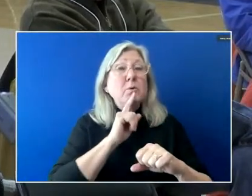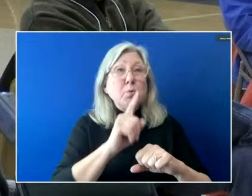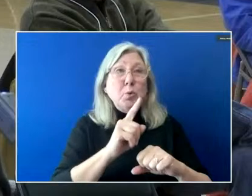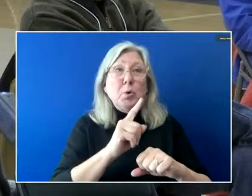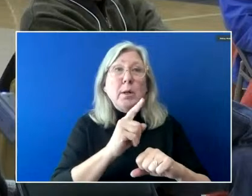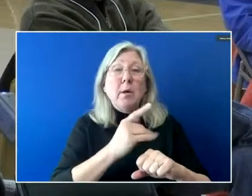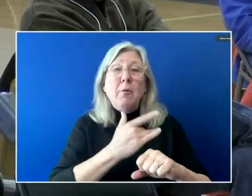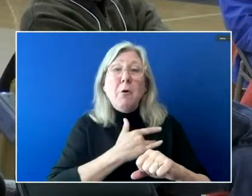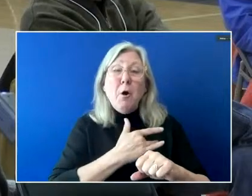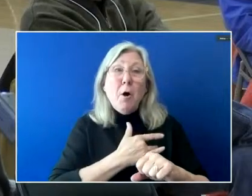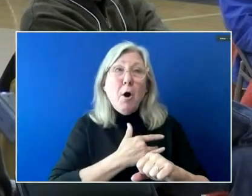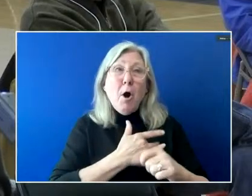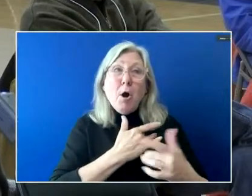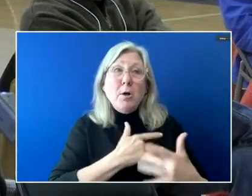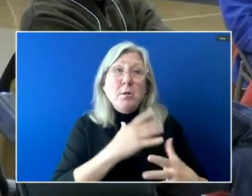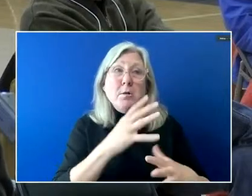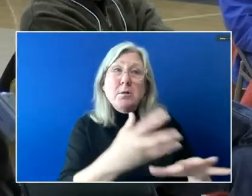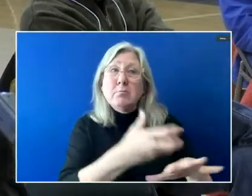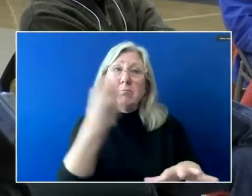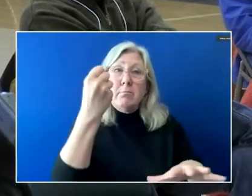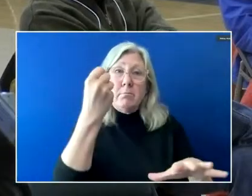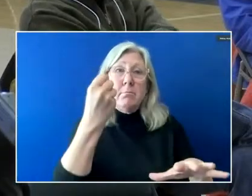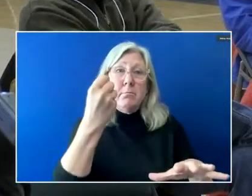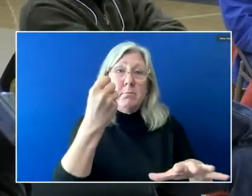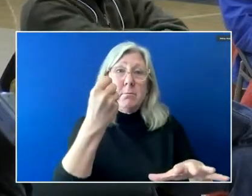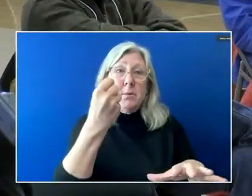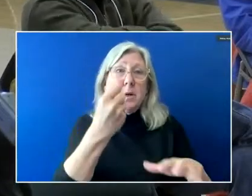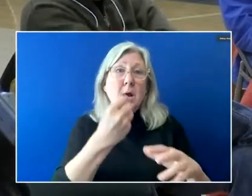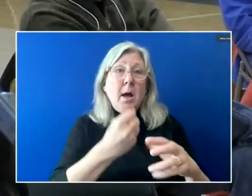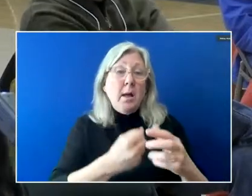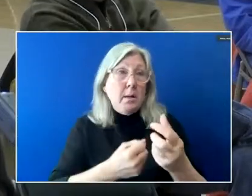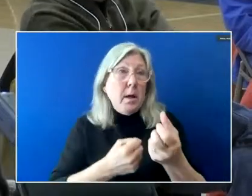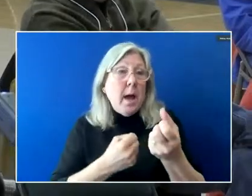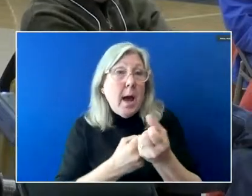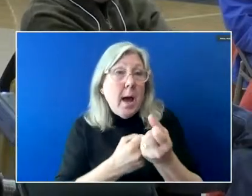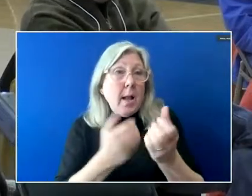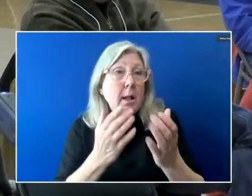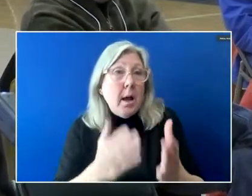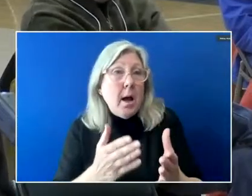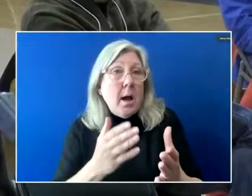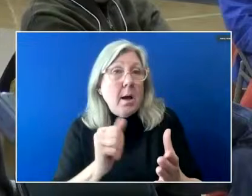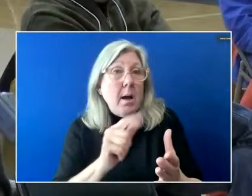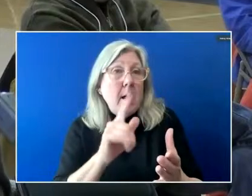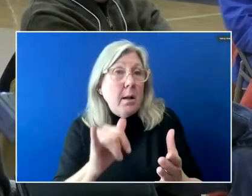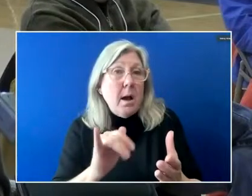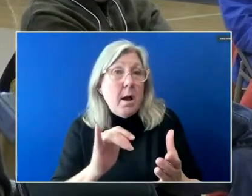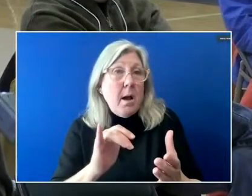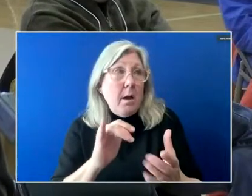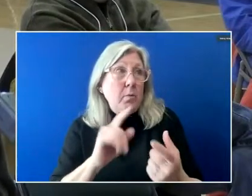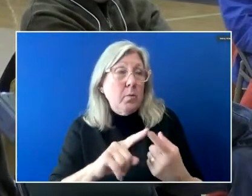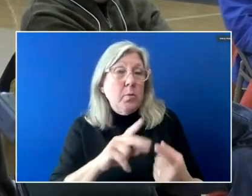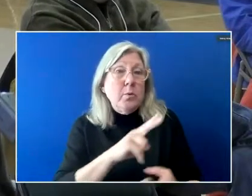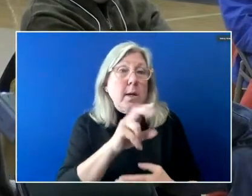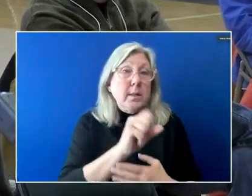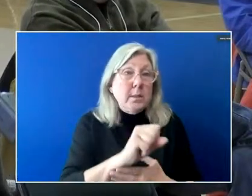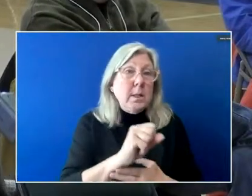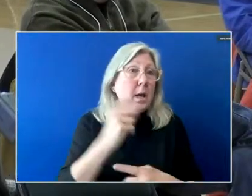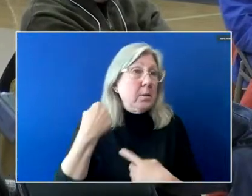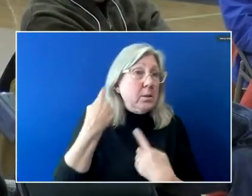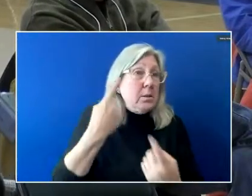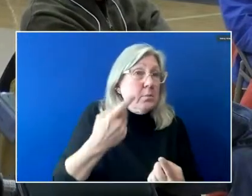out of an ally of the United States historically and they